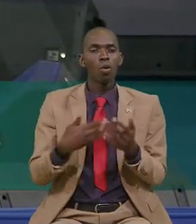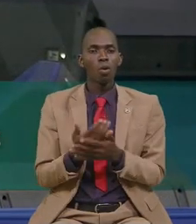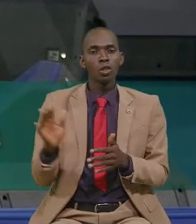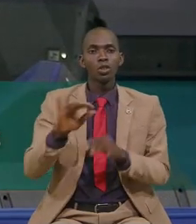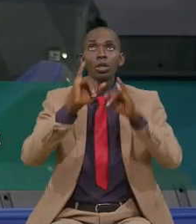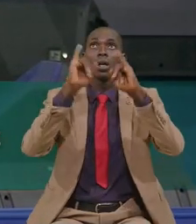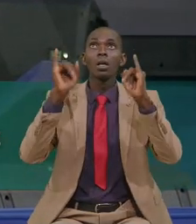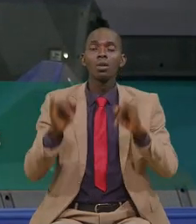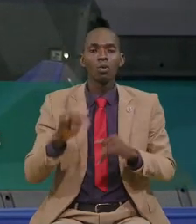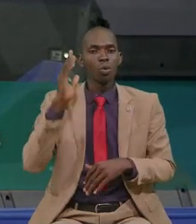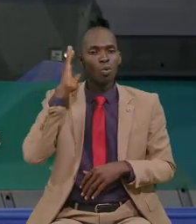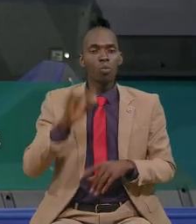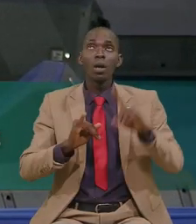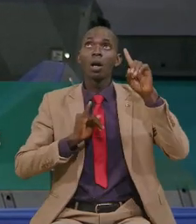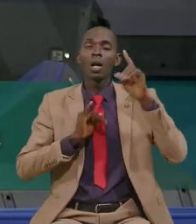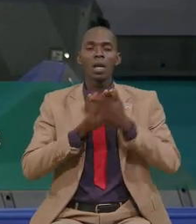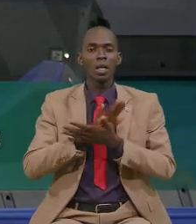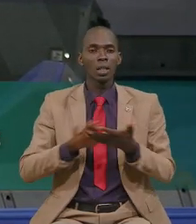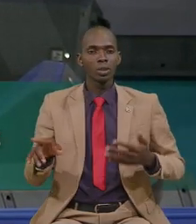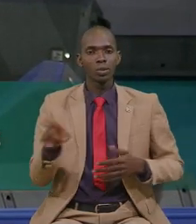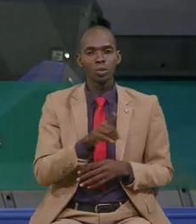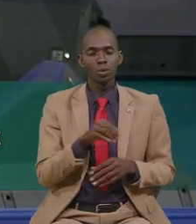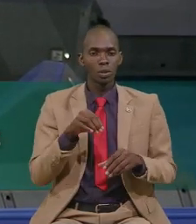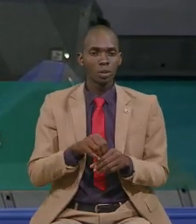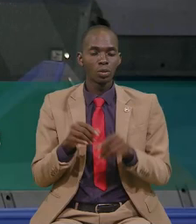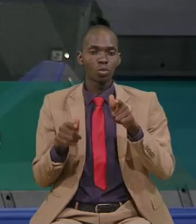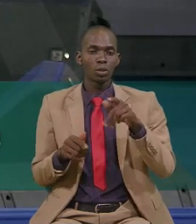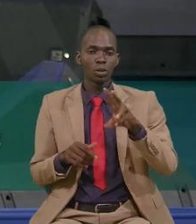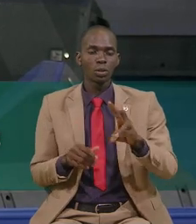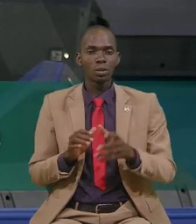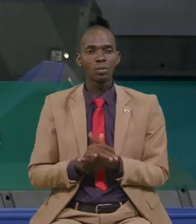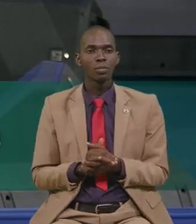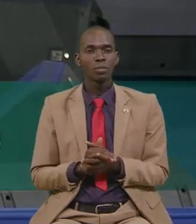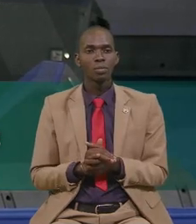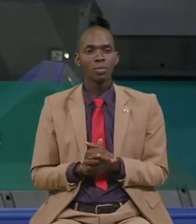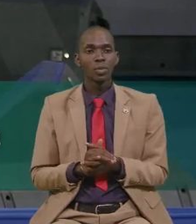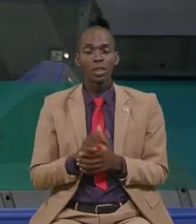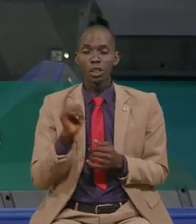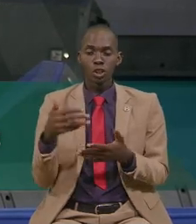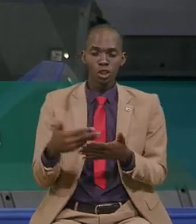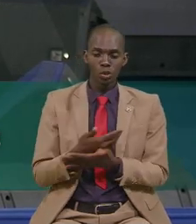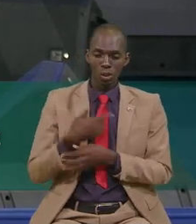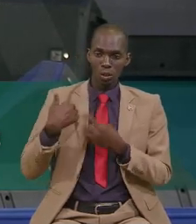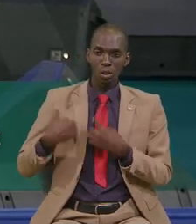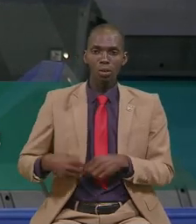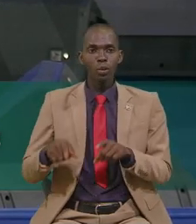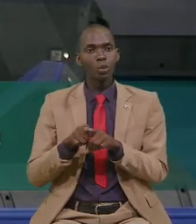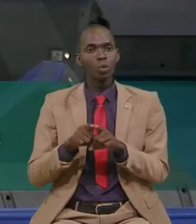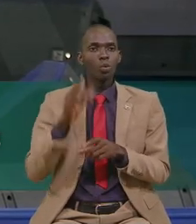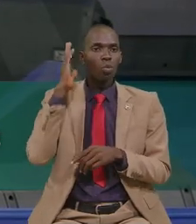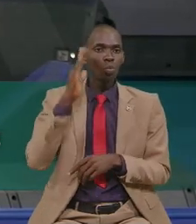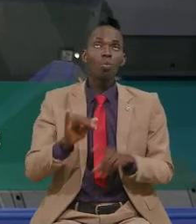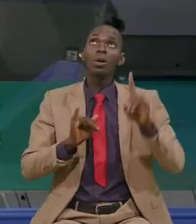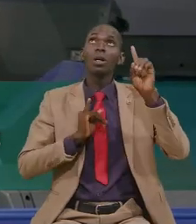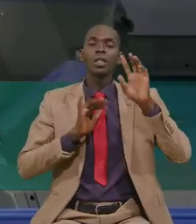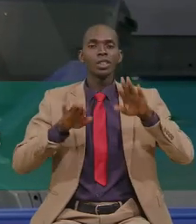will I cleanse you. Look at verse 26. In verse 26, a new heart also will I give